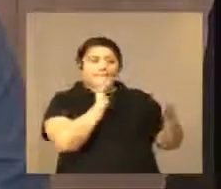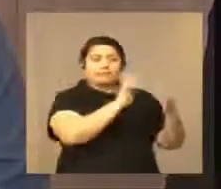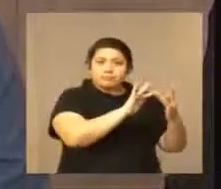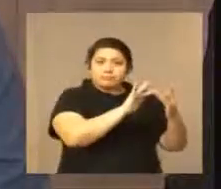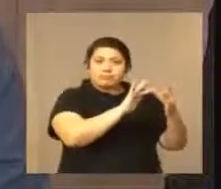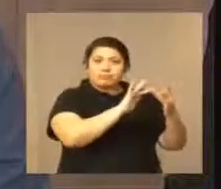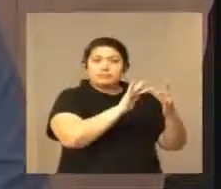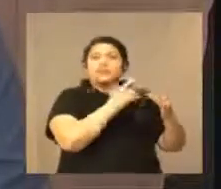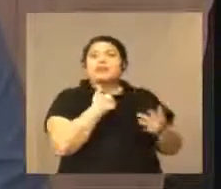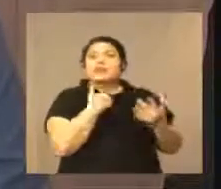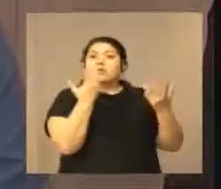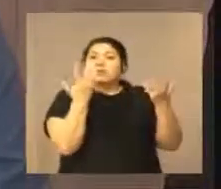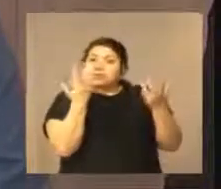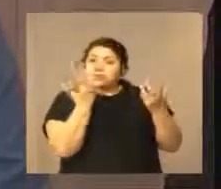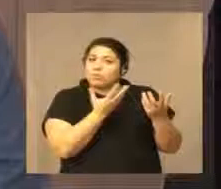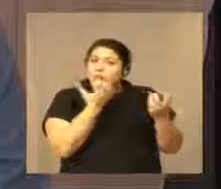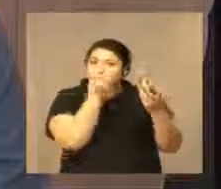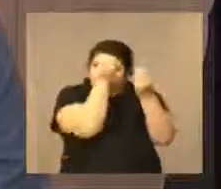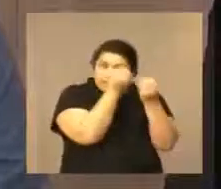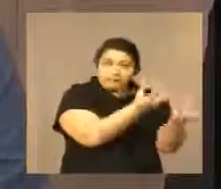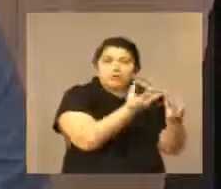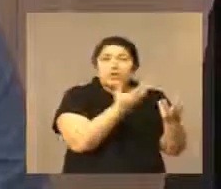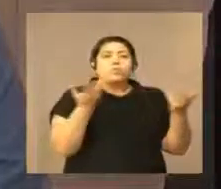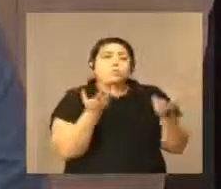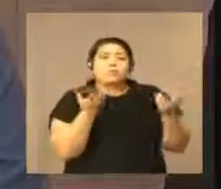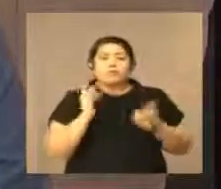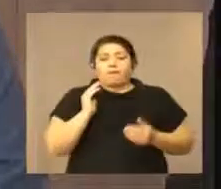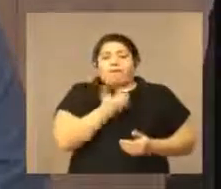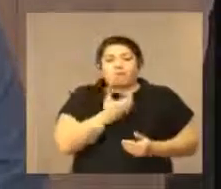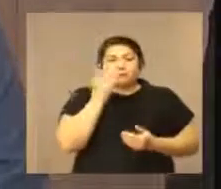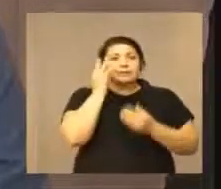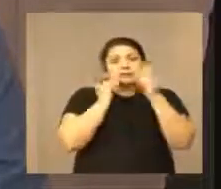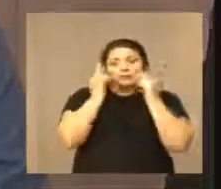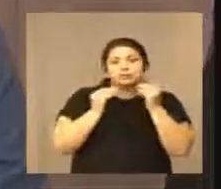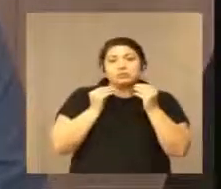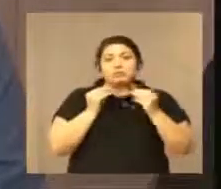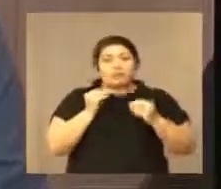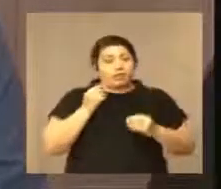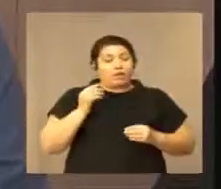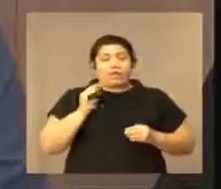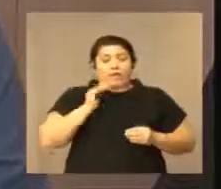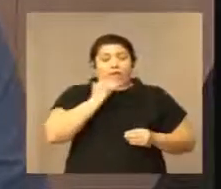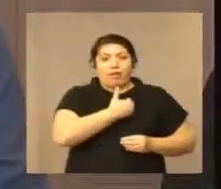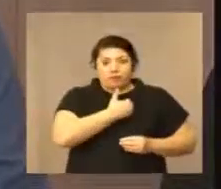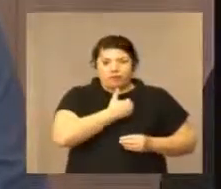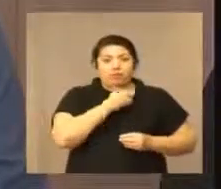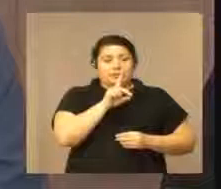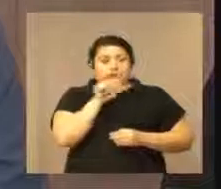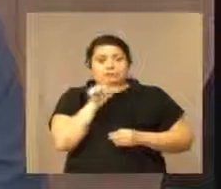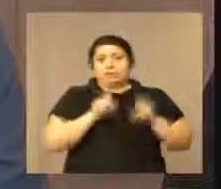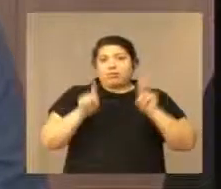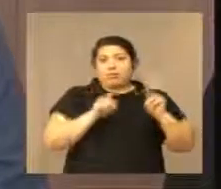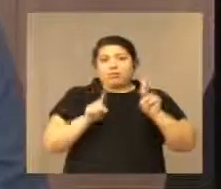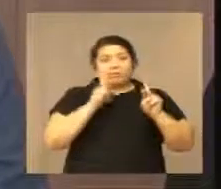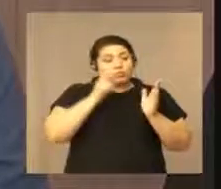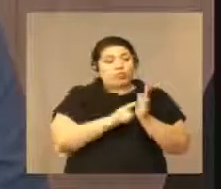was to share the experiences of people in their communities that have encountered discrimination in